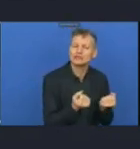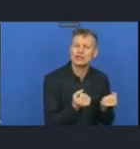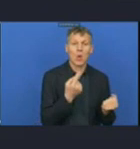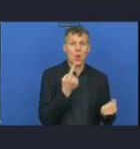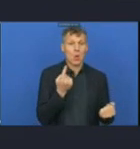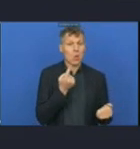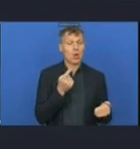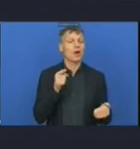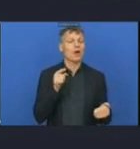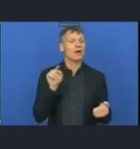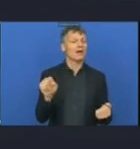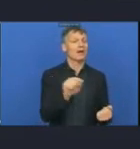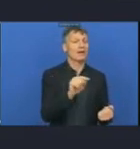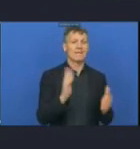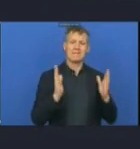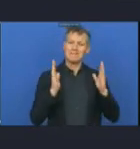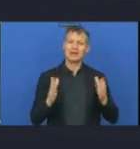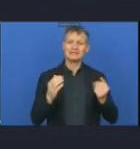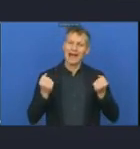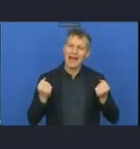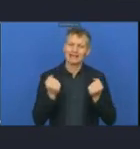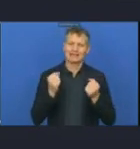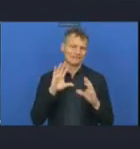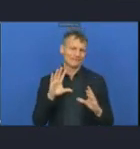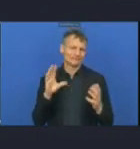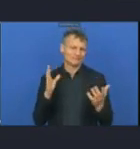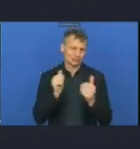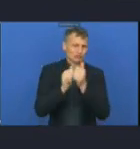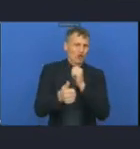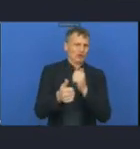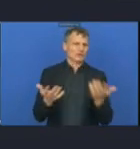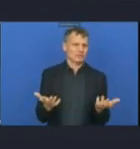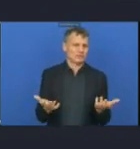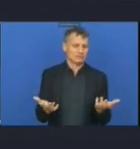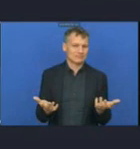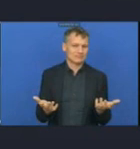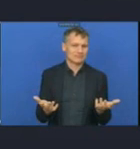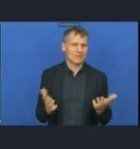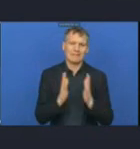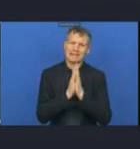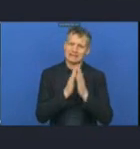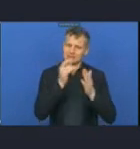to be active in the field of sport. So please check the award criteria, because it depends